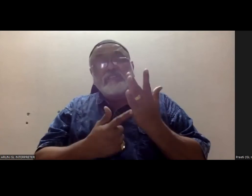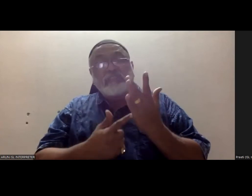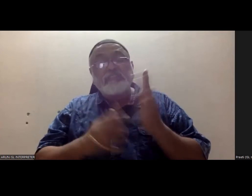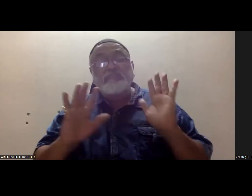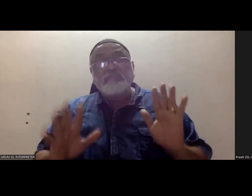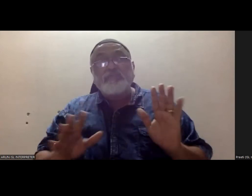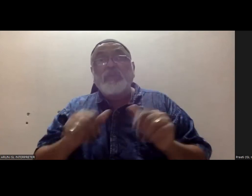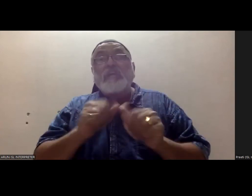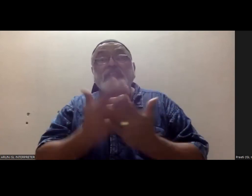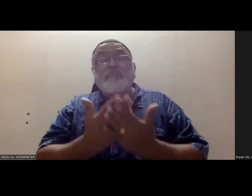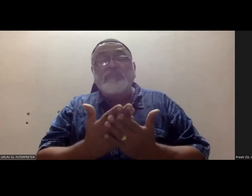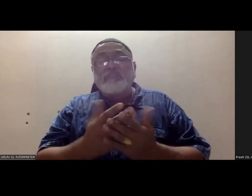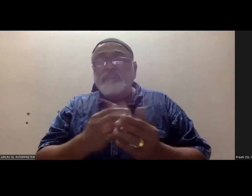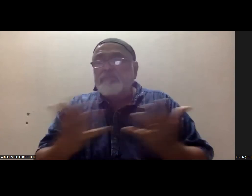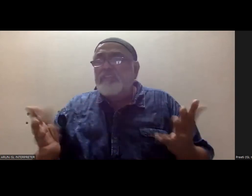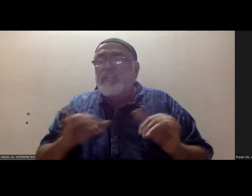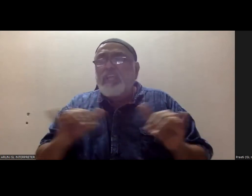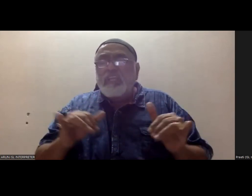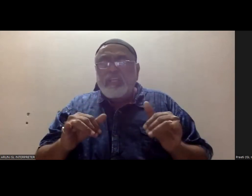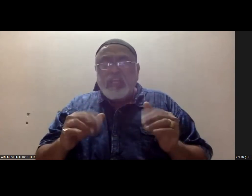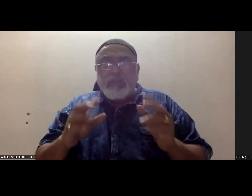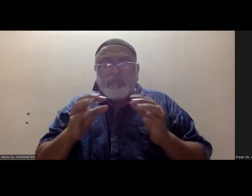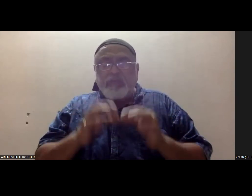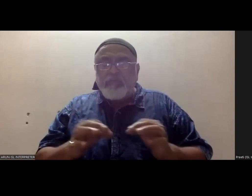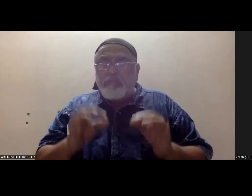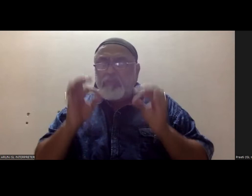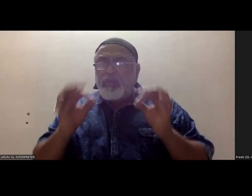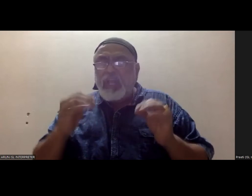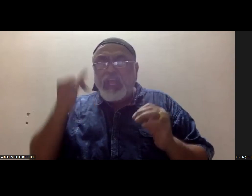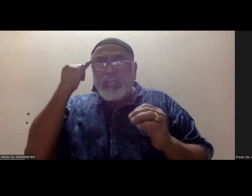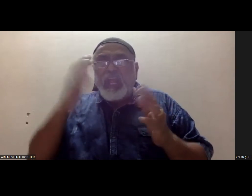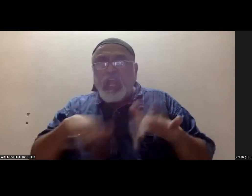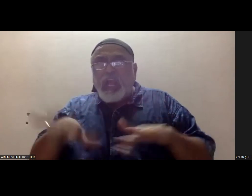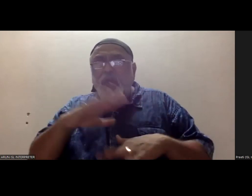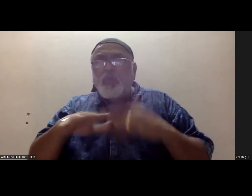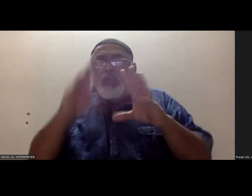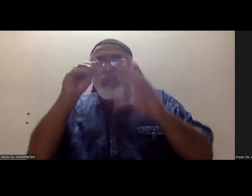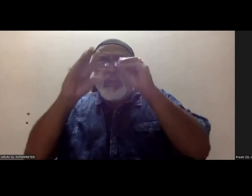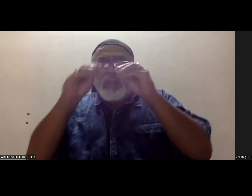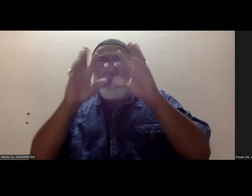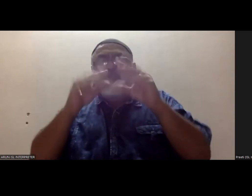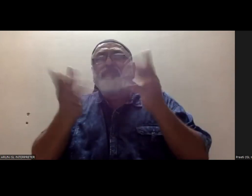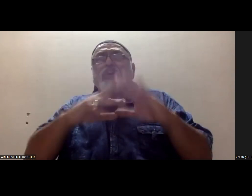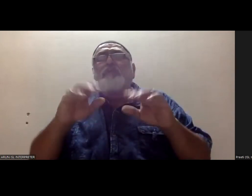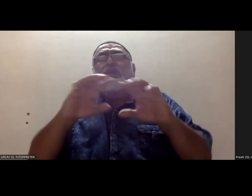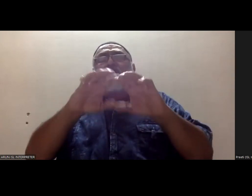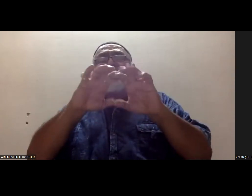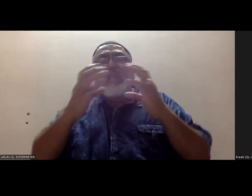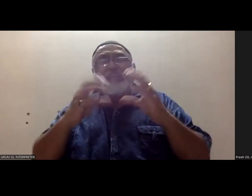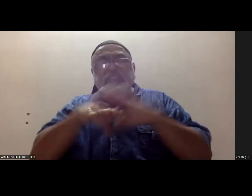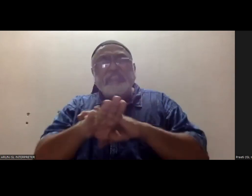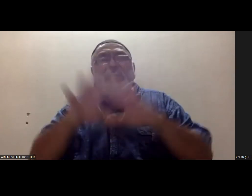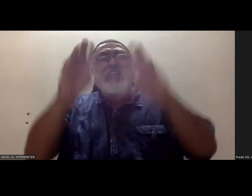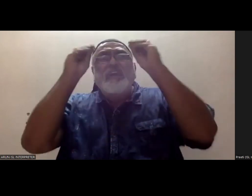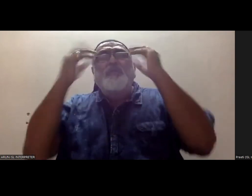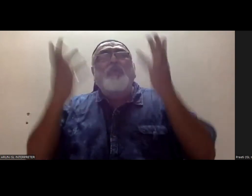that, that will give you an actual idea of what kind of learning you have had from the certificate course. It will give you an idea of your